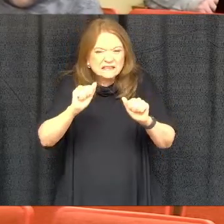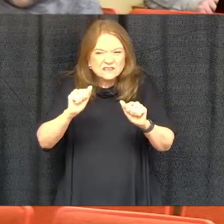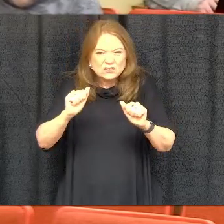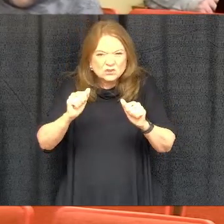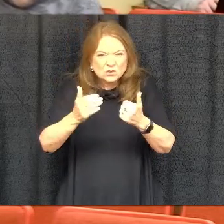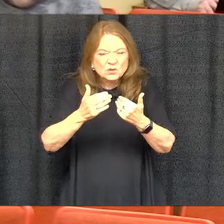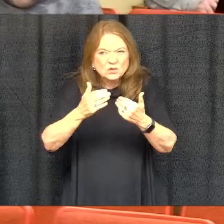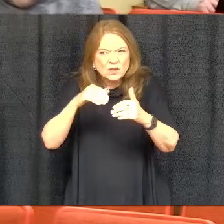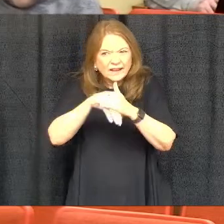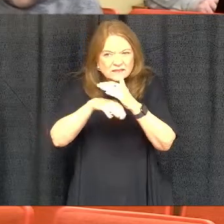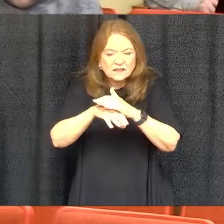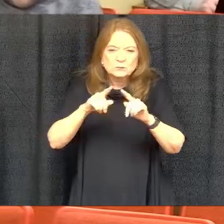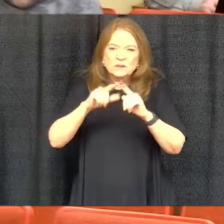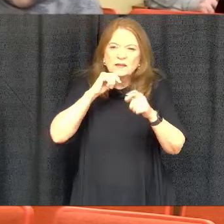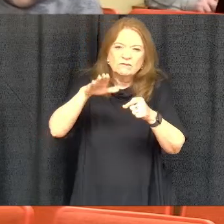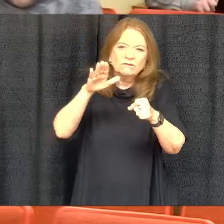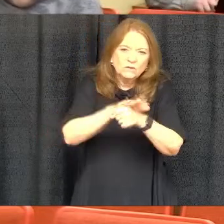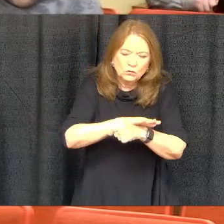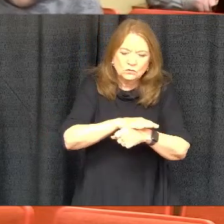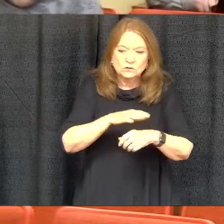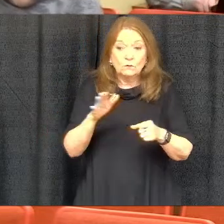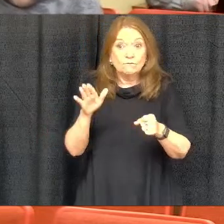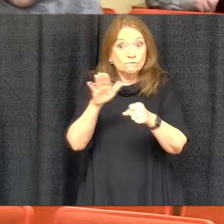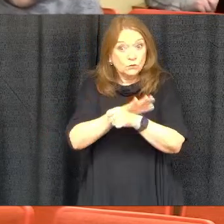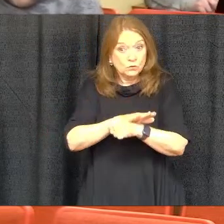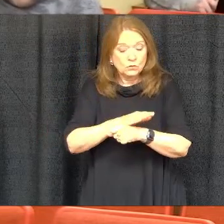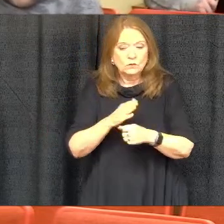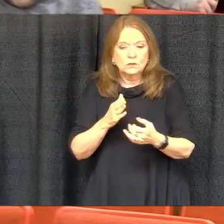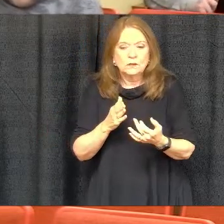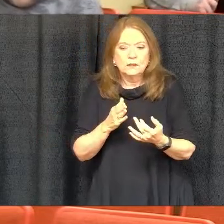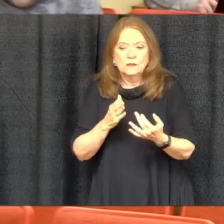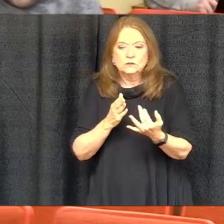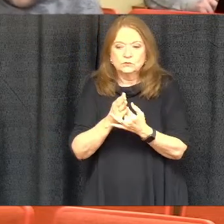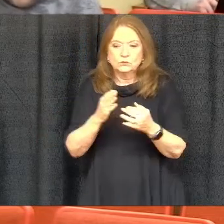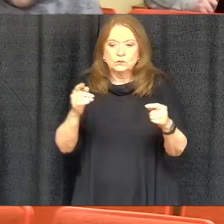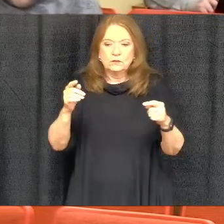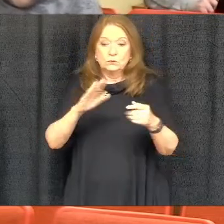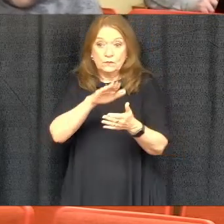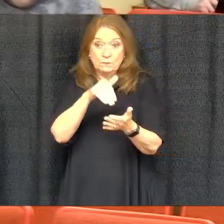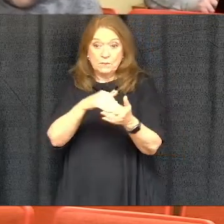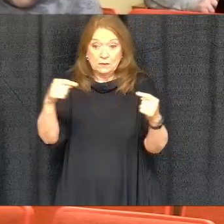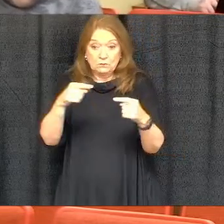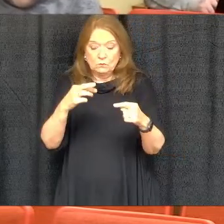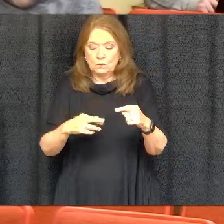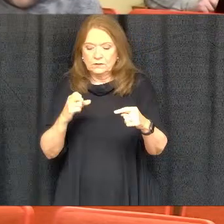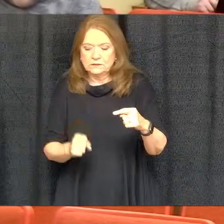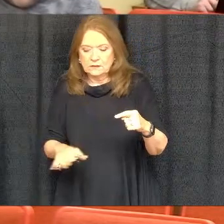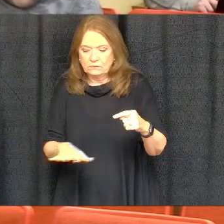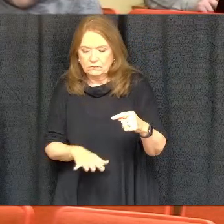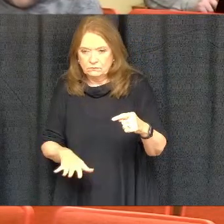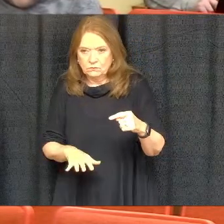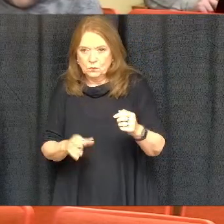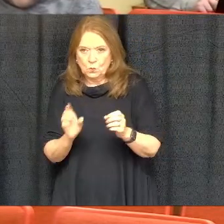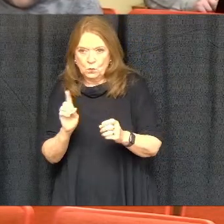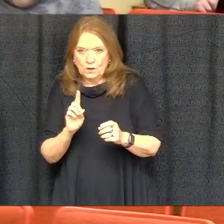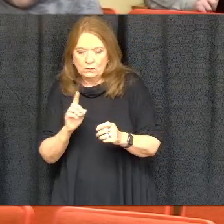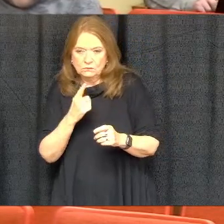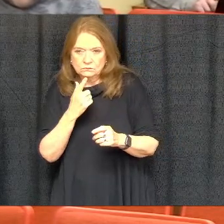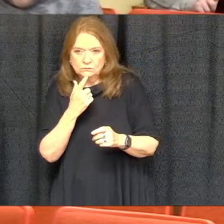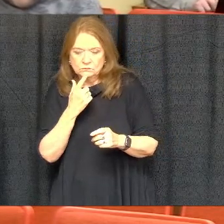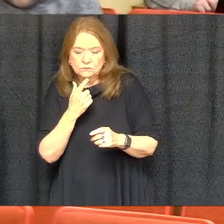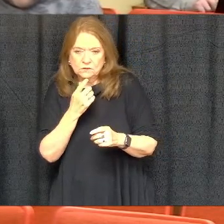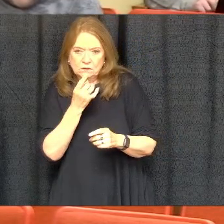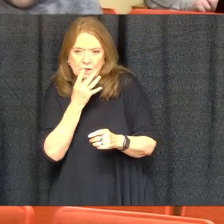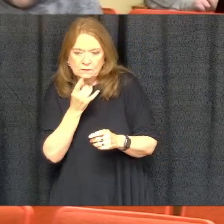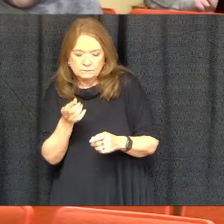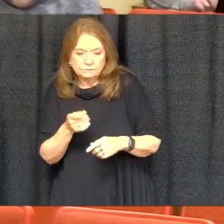So full access on this would be through the right in, right out, or at the signal that's at the south part of the site. Okay. If they